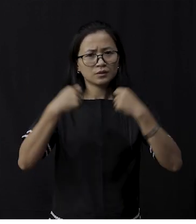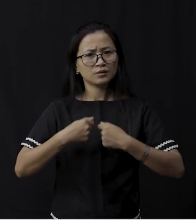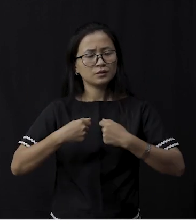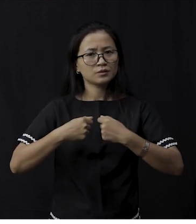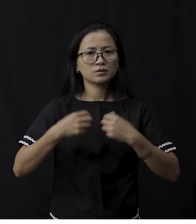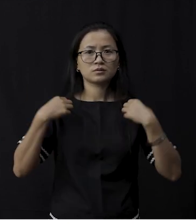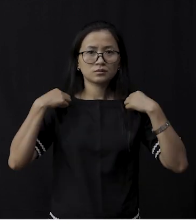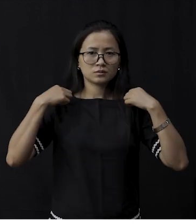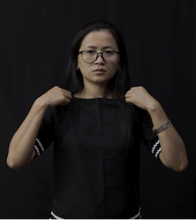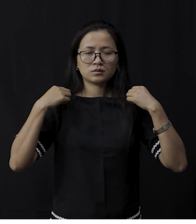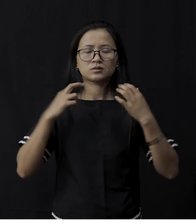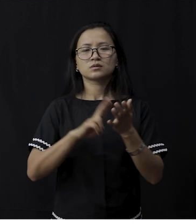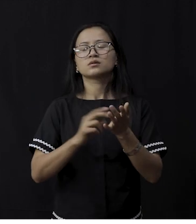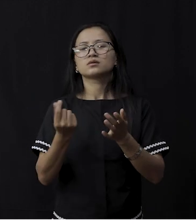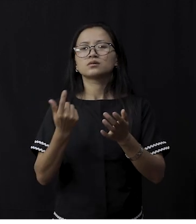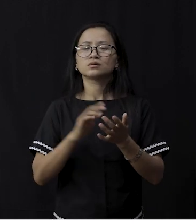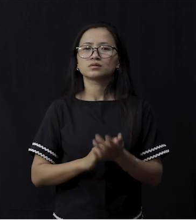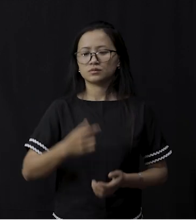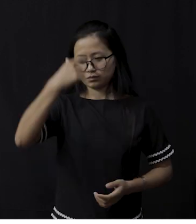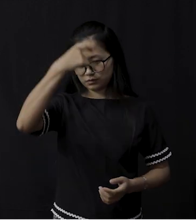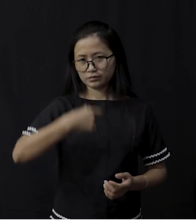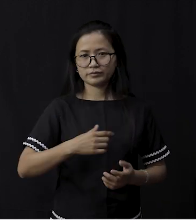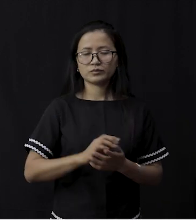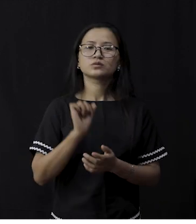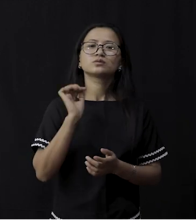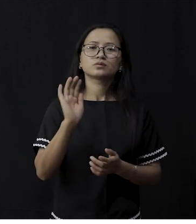shirt, that is a noun. You are a noun too.